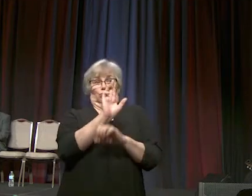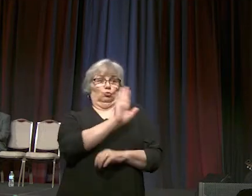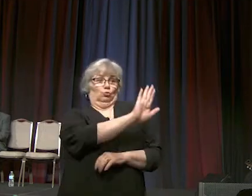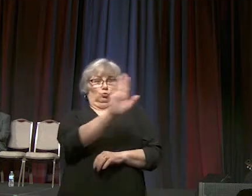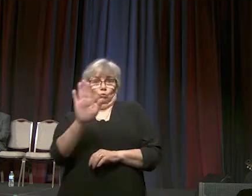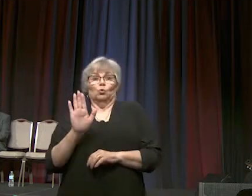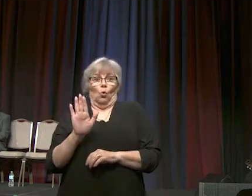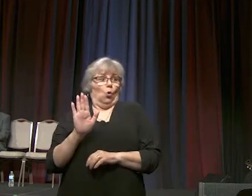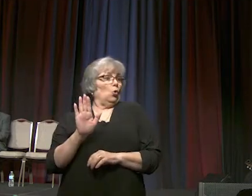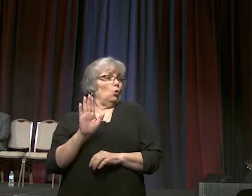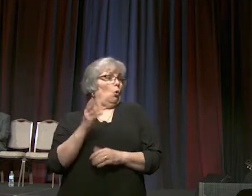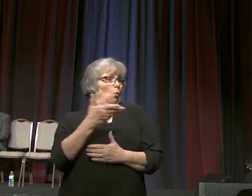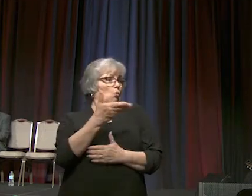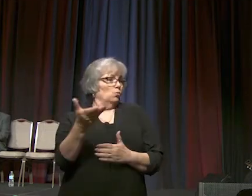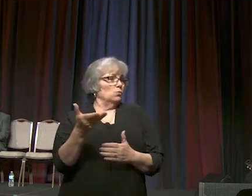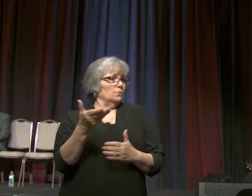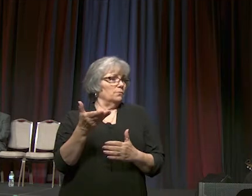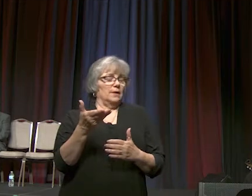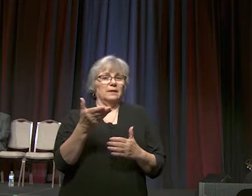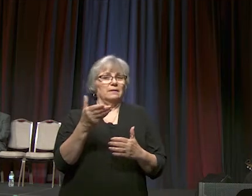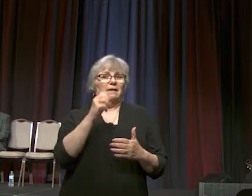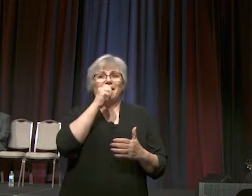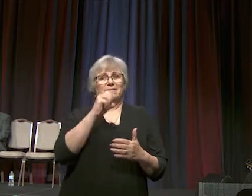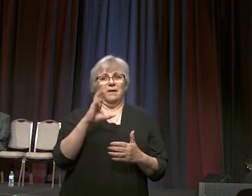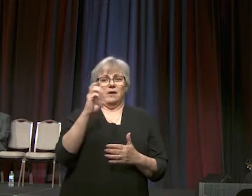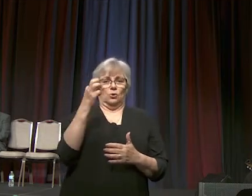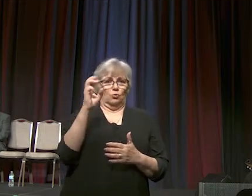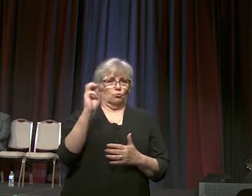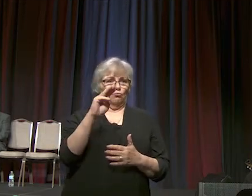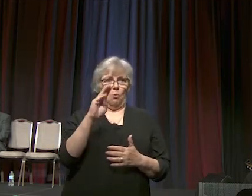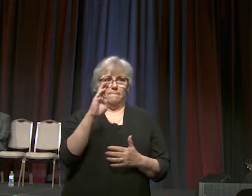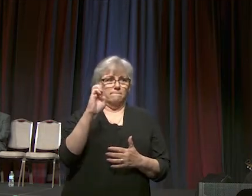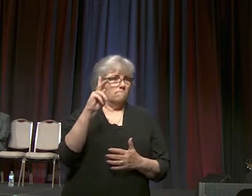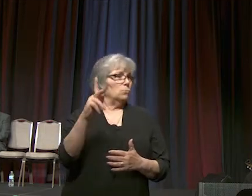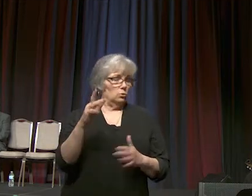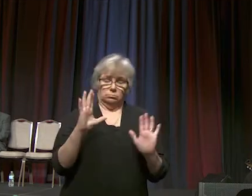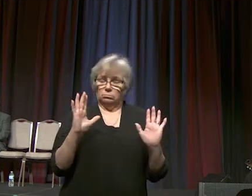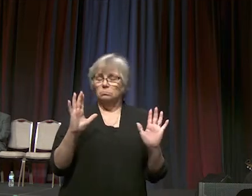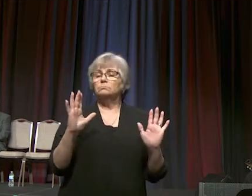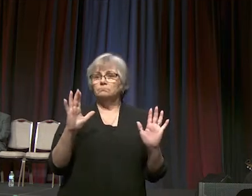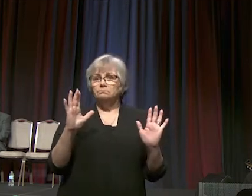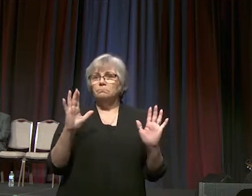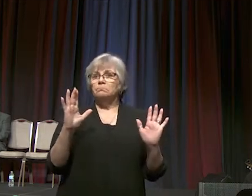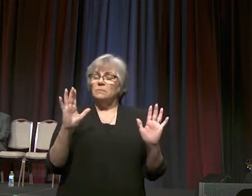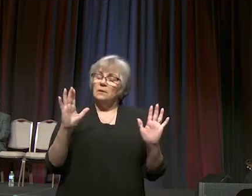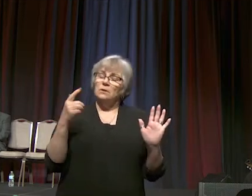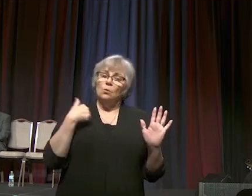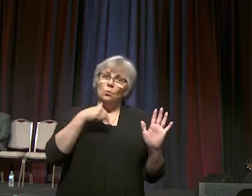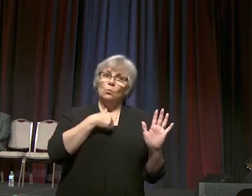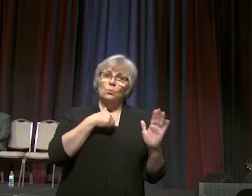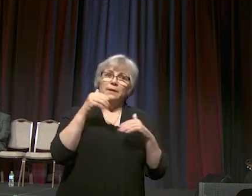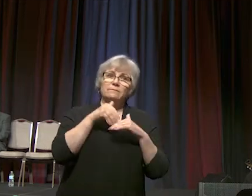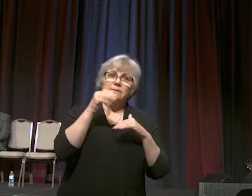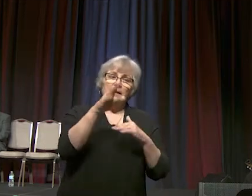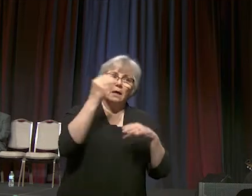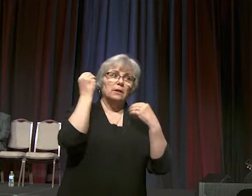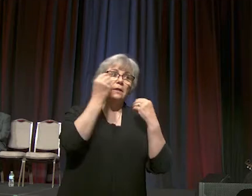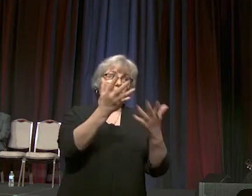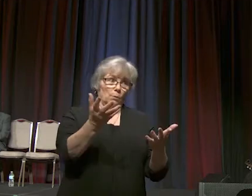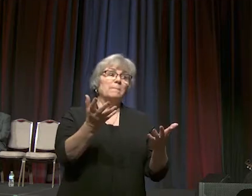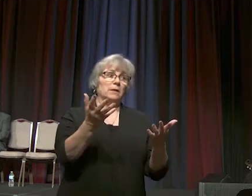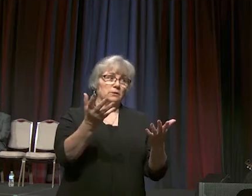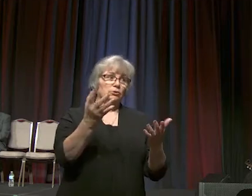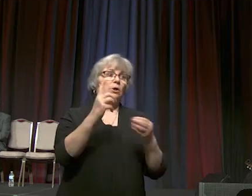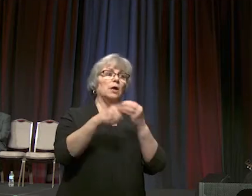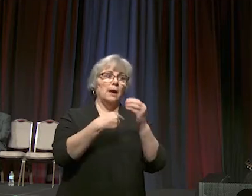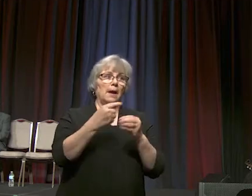to access the DCA website rather than a Chromebook issued by the General Conference. We have sent out information about